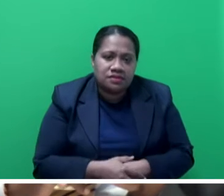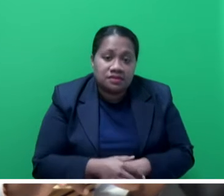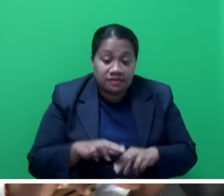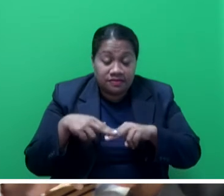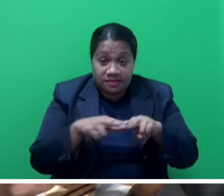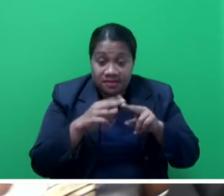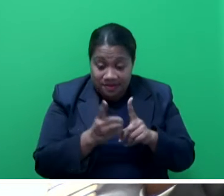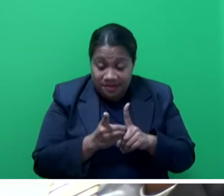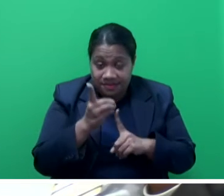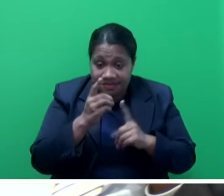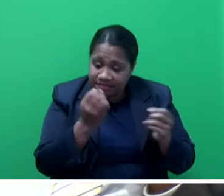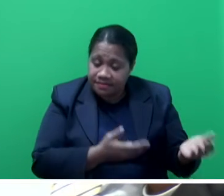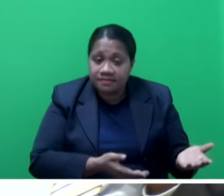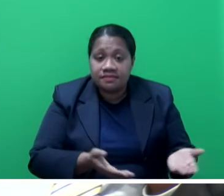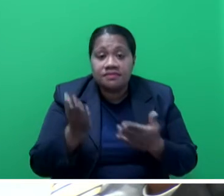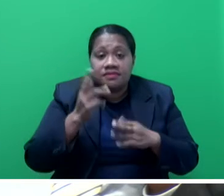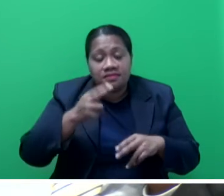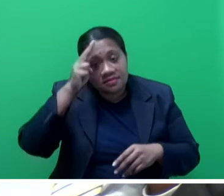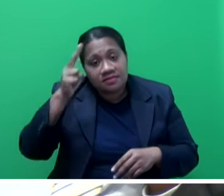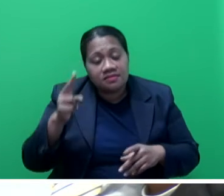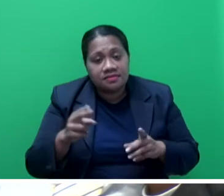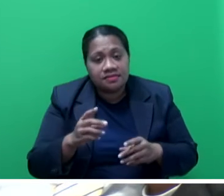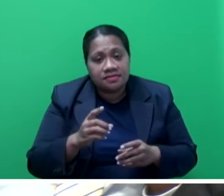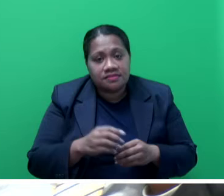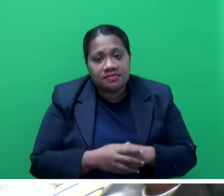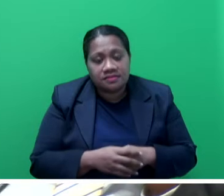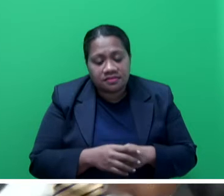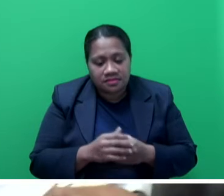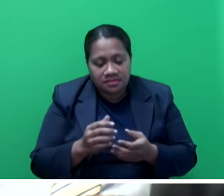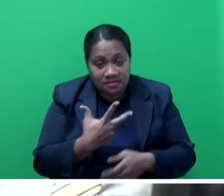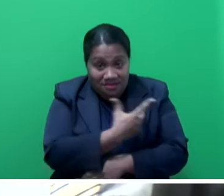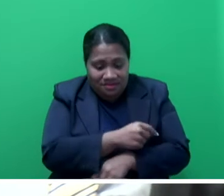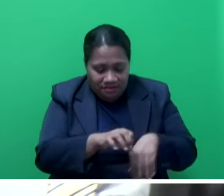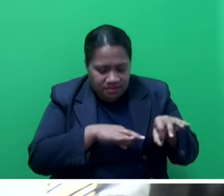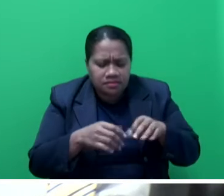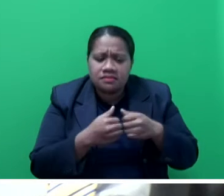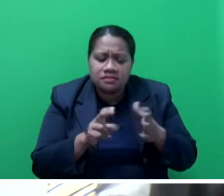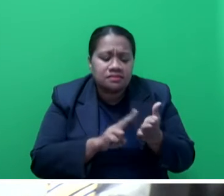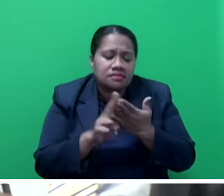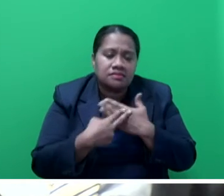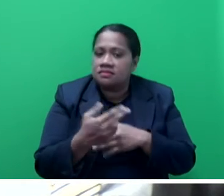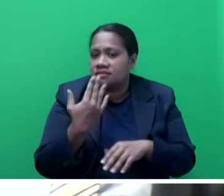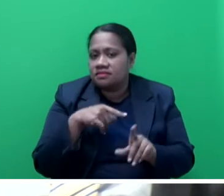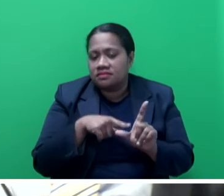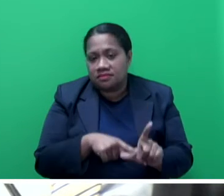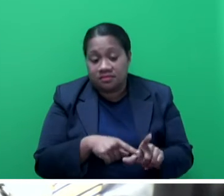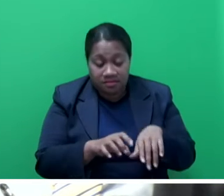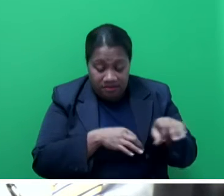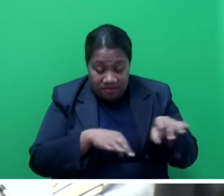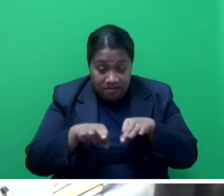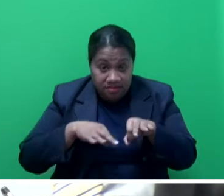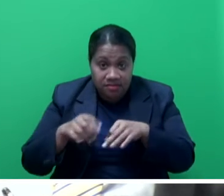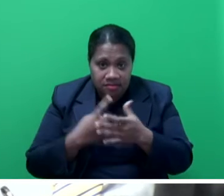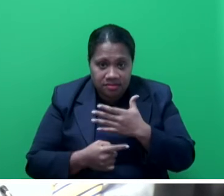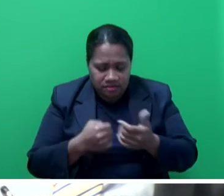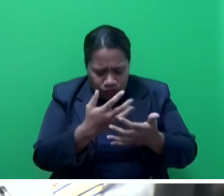developed and submitted its national deployment and vaccination plan, which had started in November last year. This plan is comprehensive in its